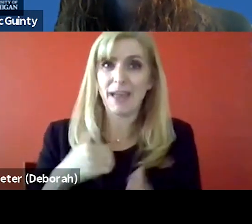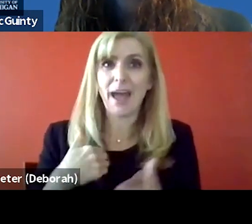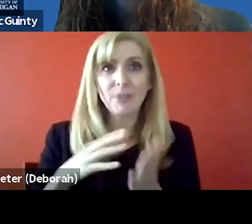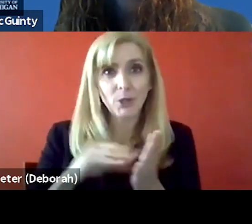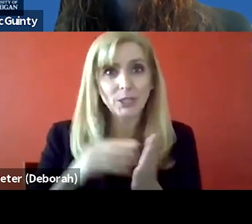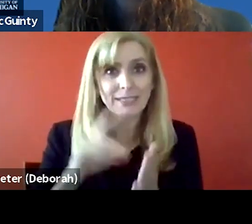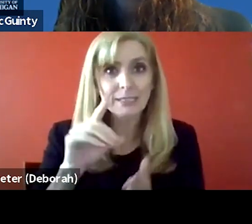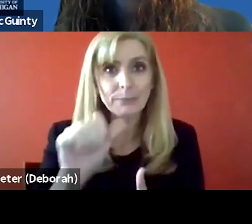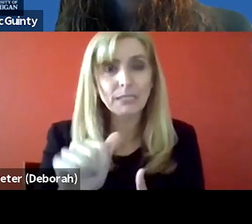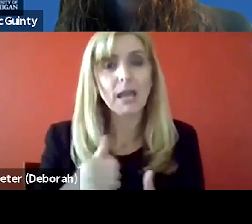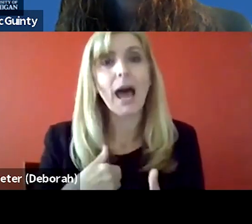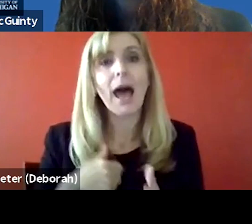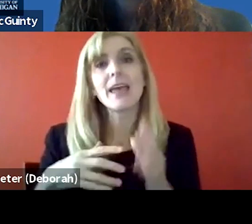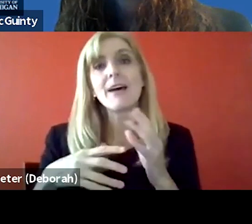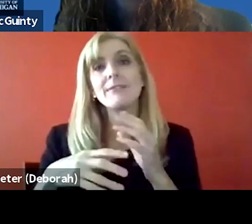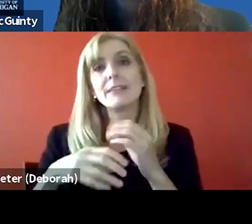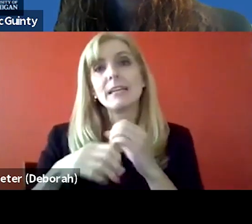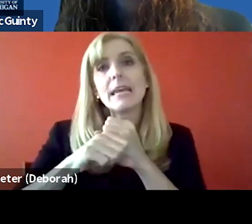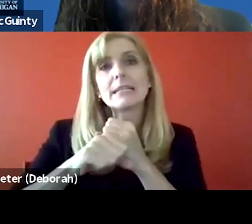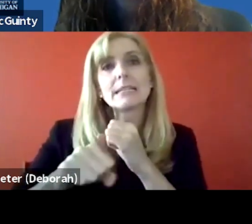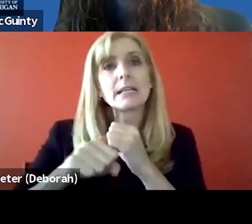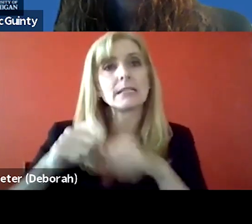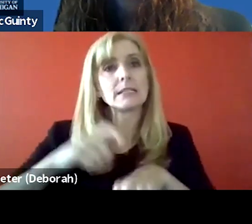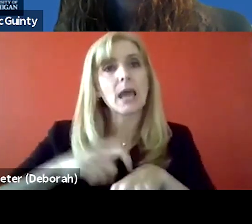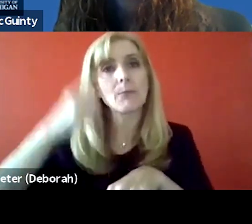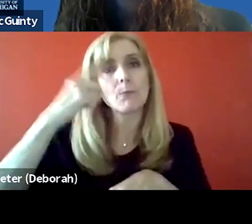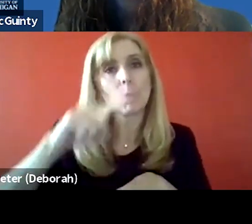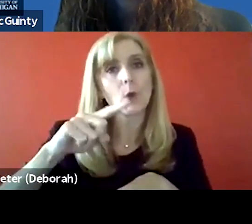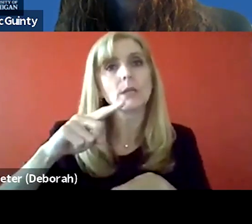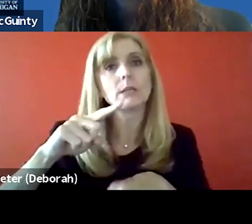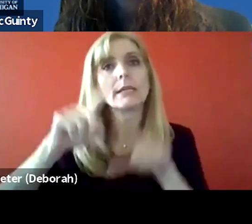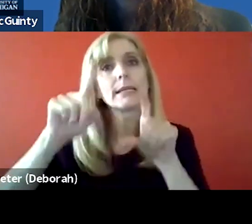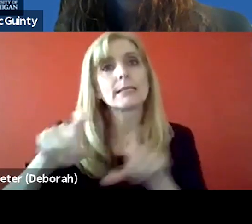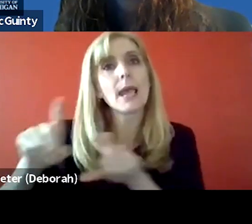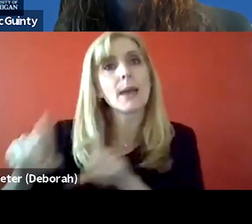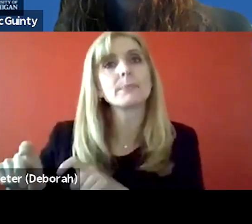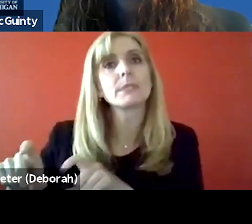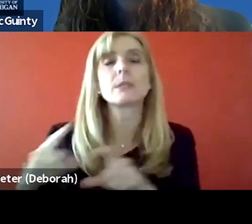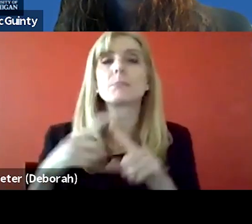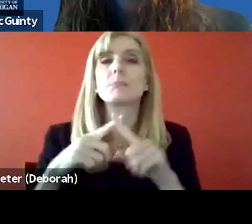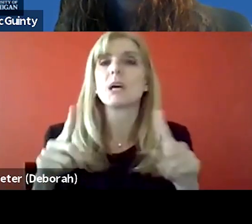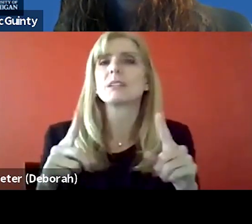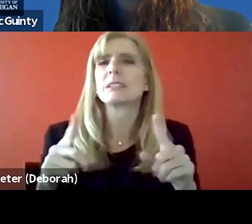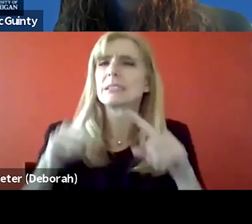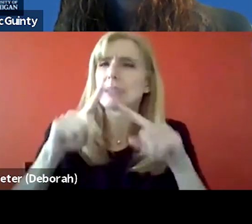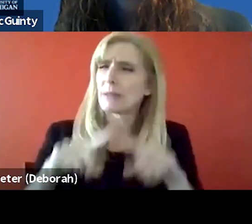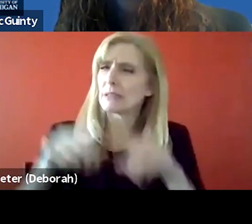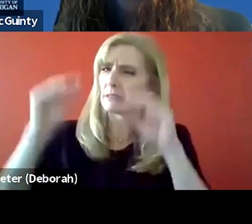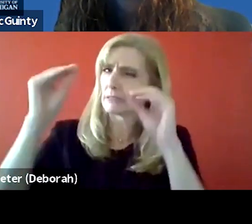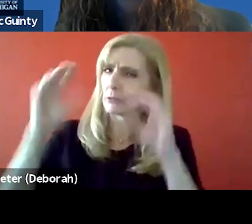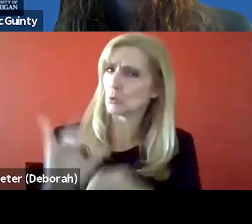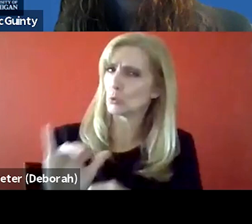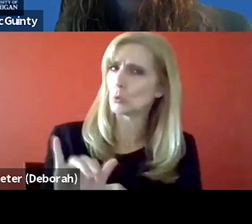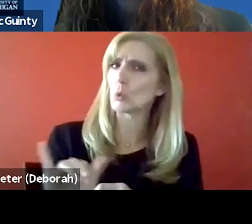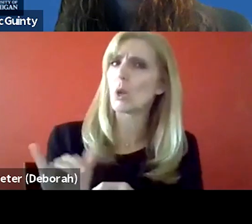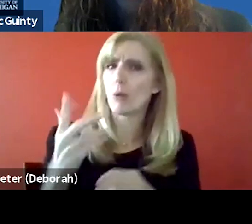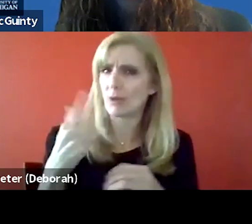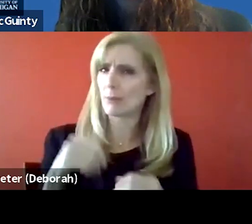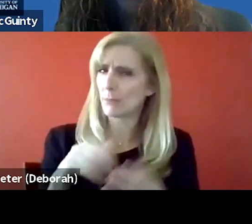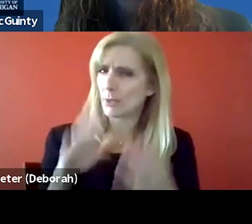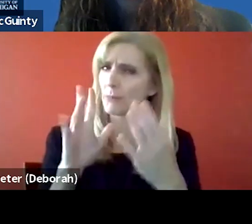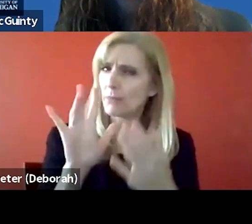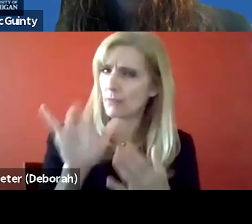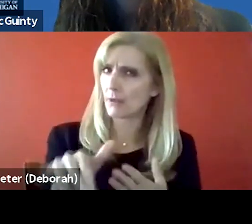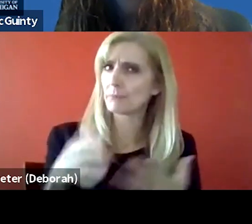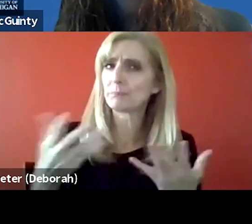me, I have extended time on exams, but then it depends on the professor too. And I didn't want to bring that up. I